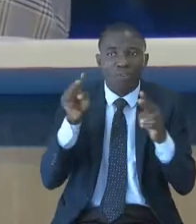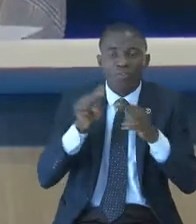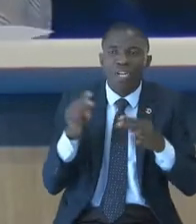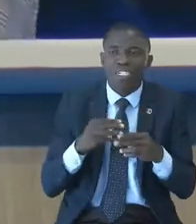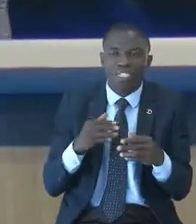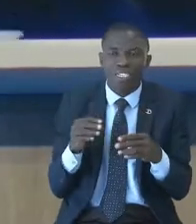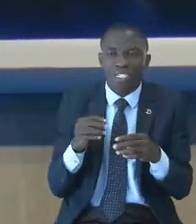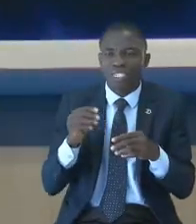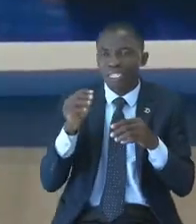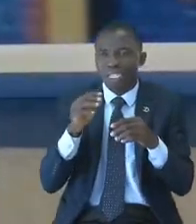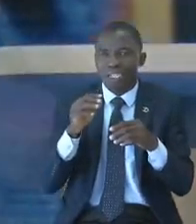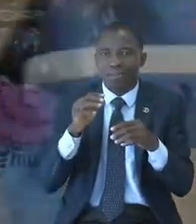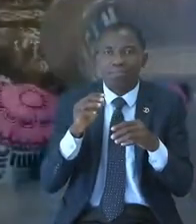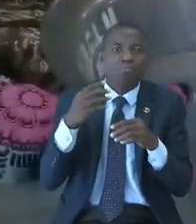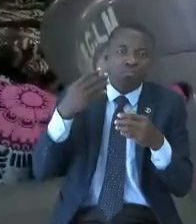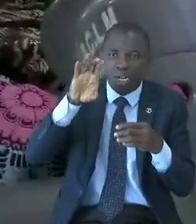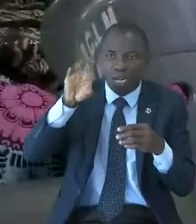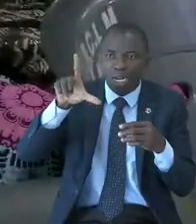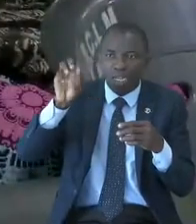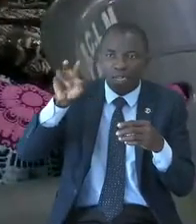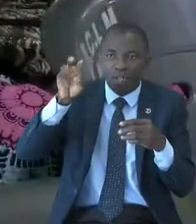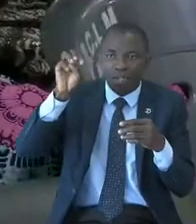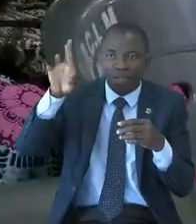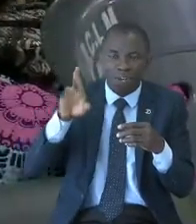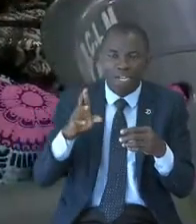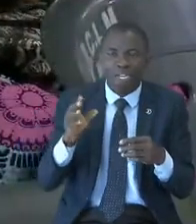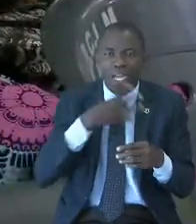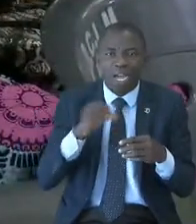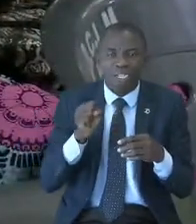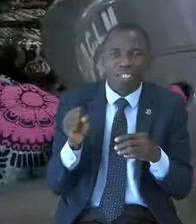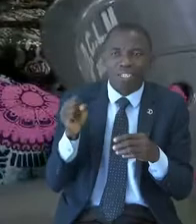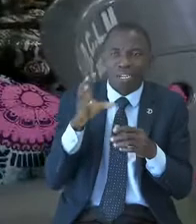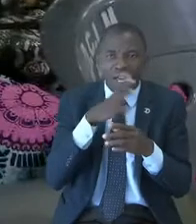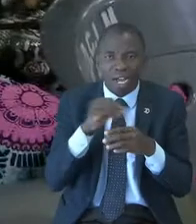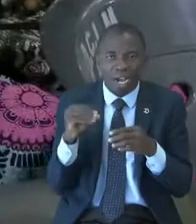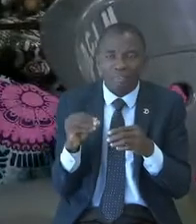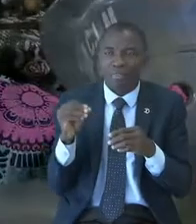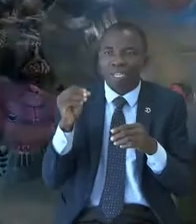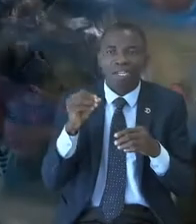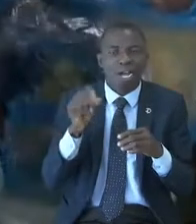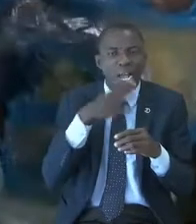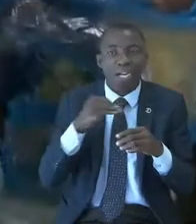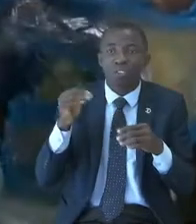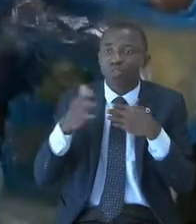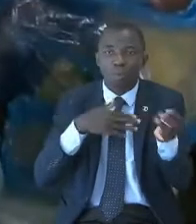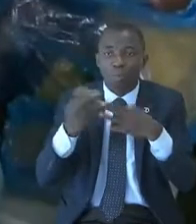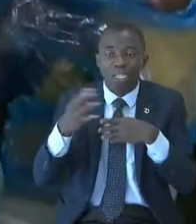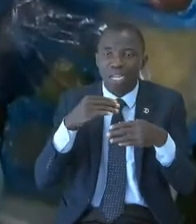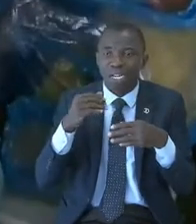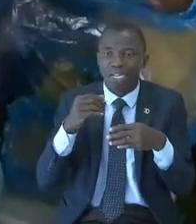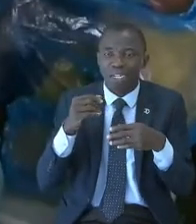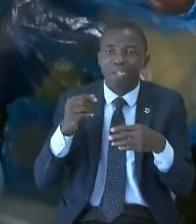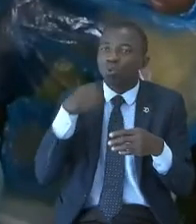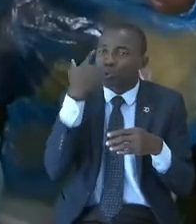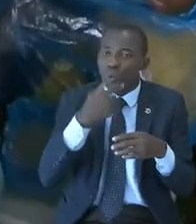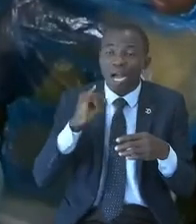anyone, you know, I'm wicked and I can ill-treat, oppress anyone, no matter who, I am